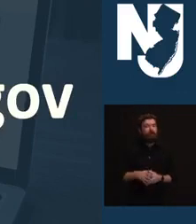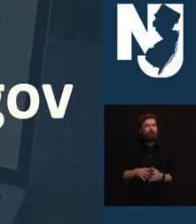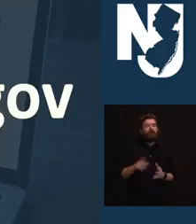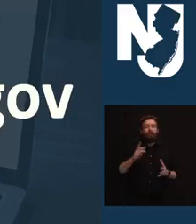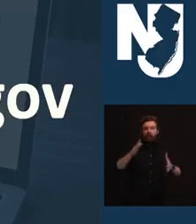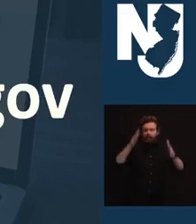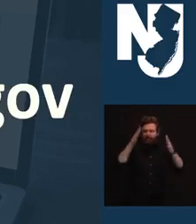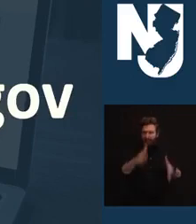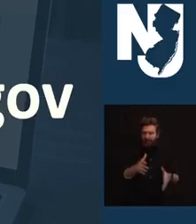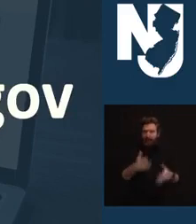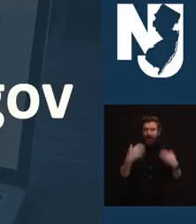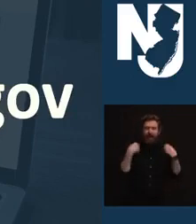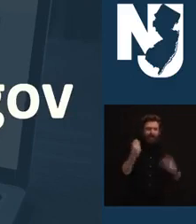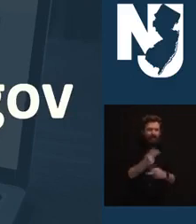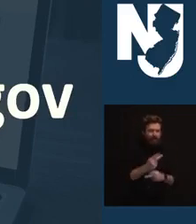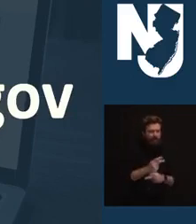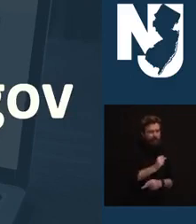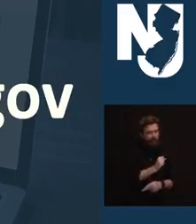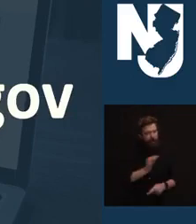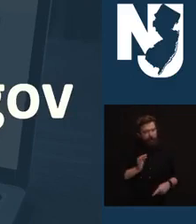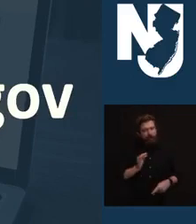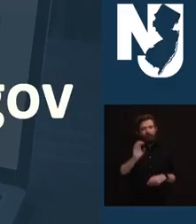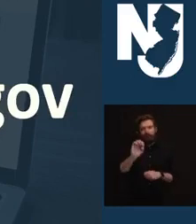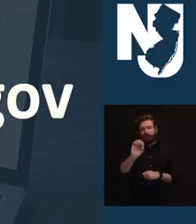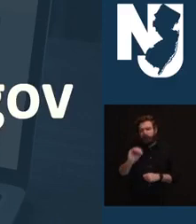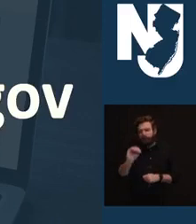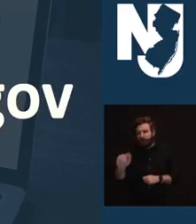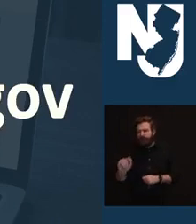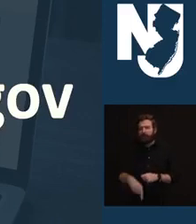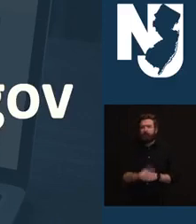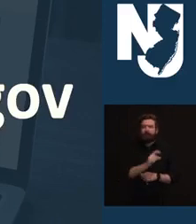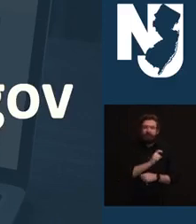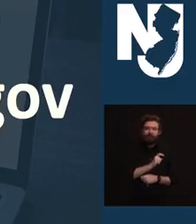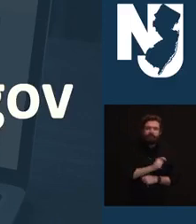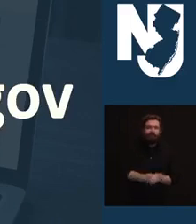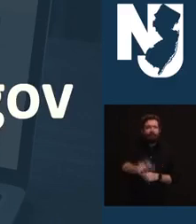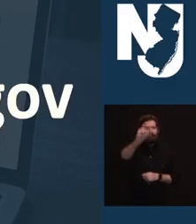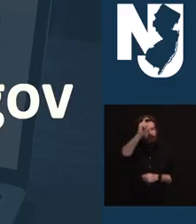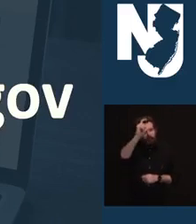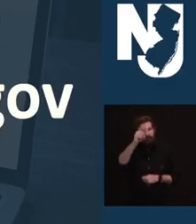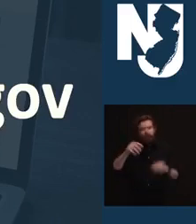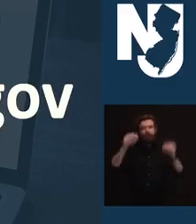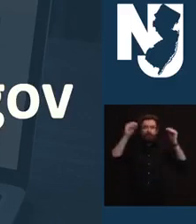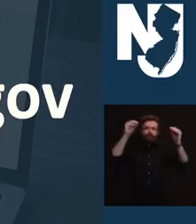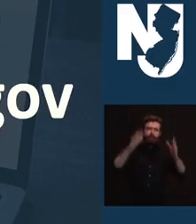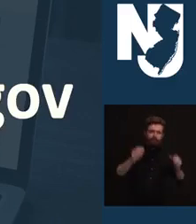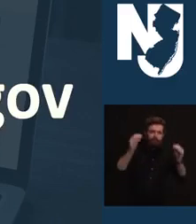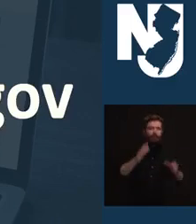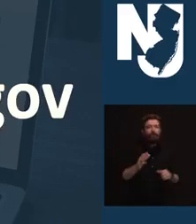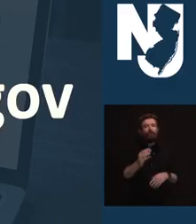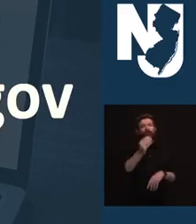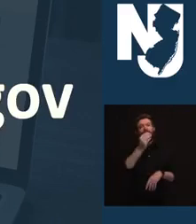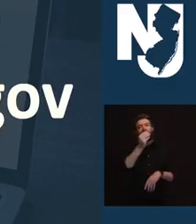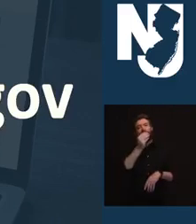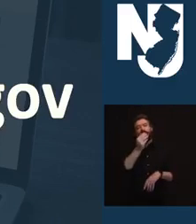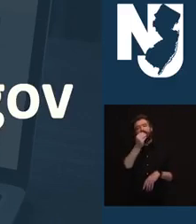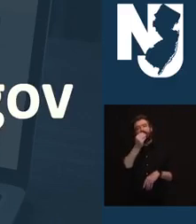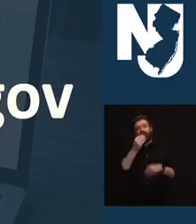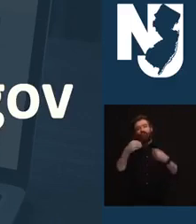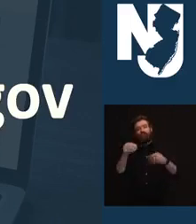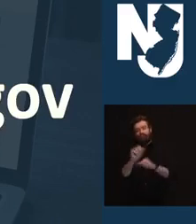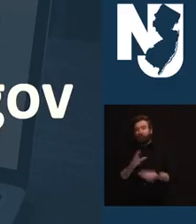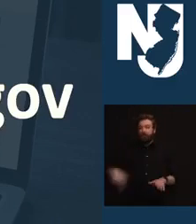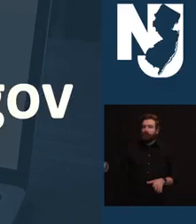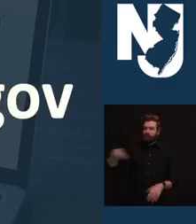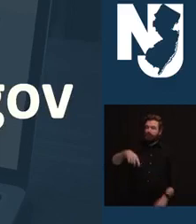And yes, that does include our blessed educators, essential workers, and many other New Jerseyans who are at a higher risk because of their medical